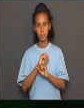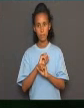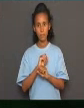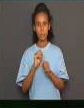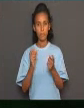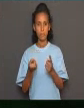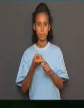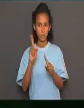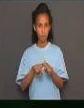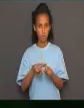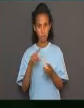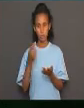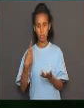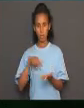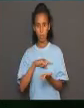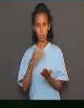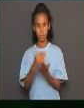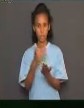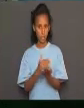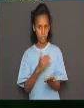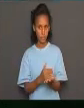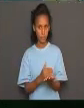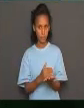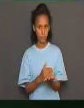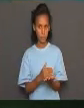Let's get back to our lesson.